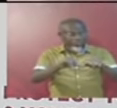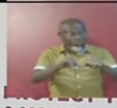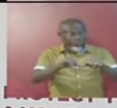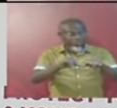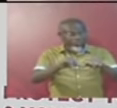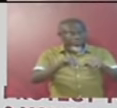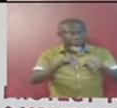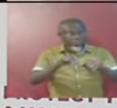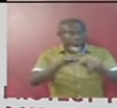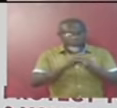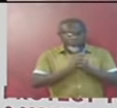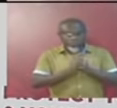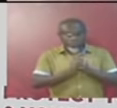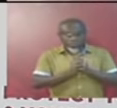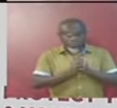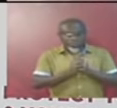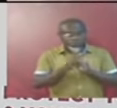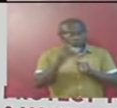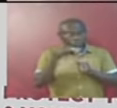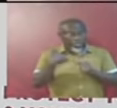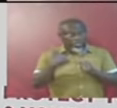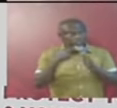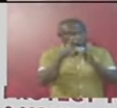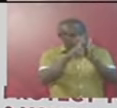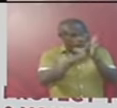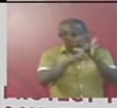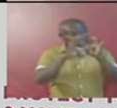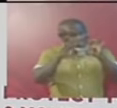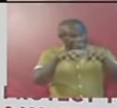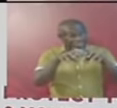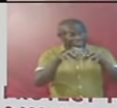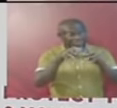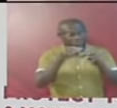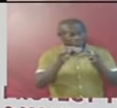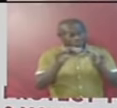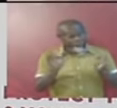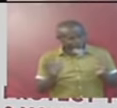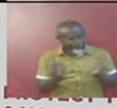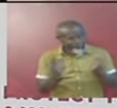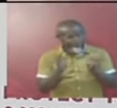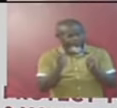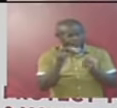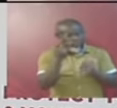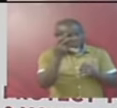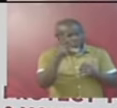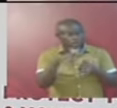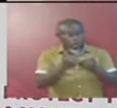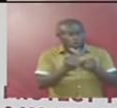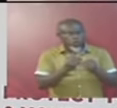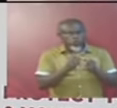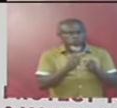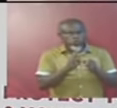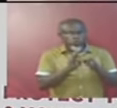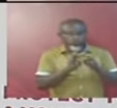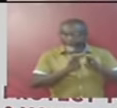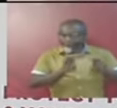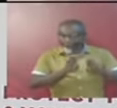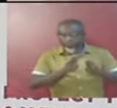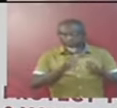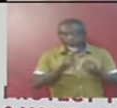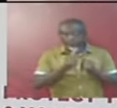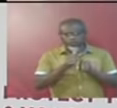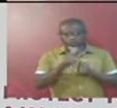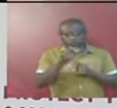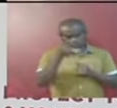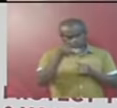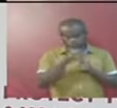that regard, so that we are in fact looking at our mental health services from that perspective. And the interesting thing,